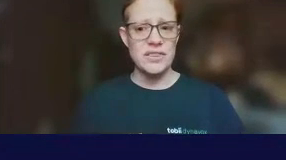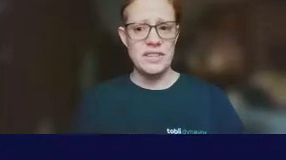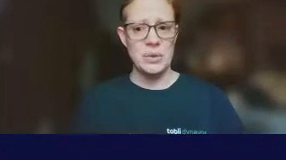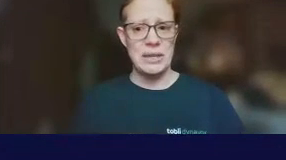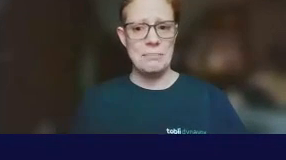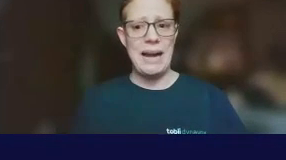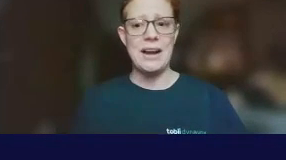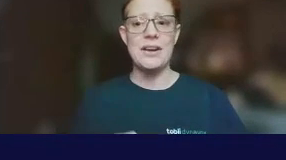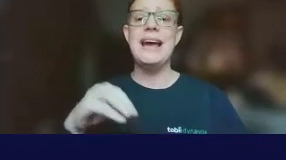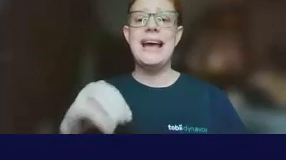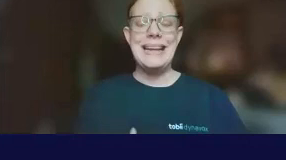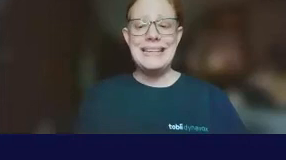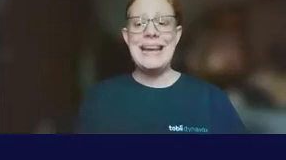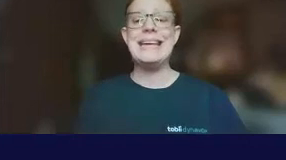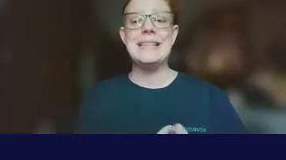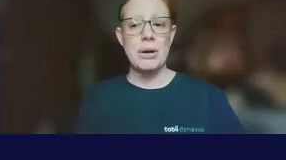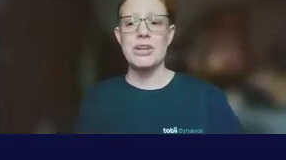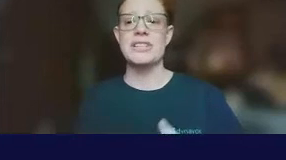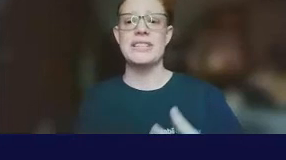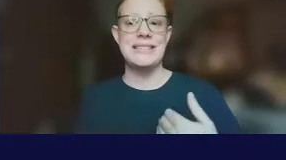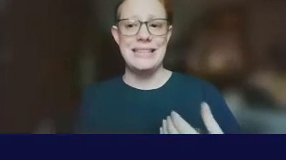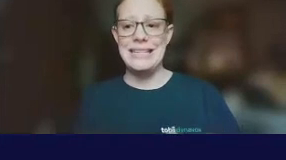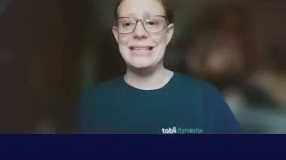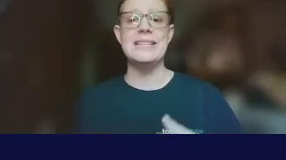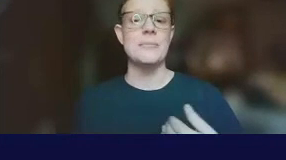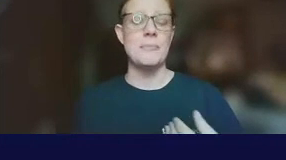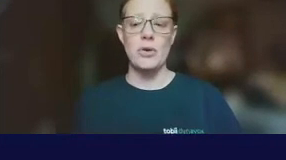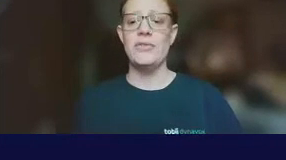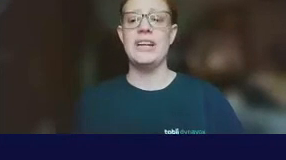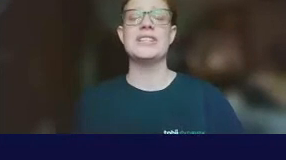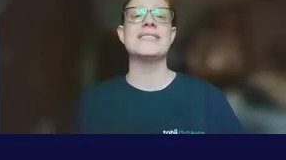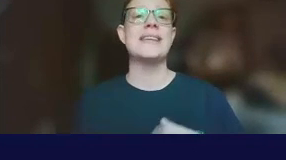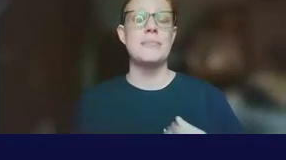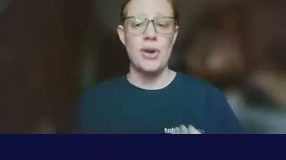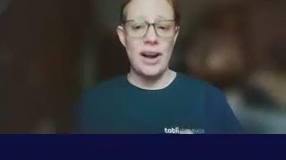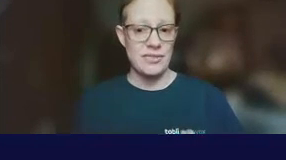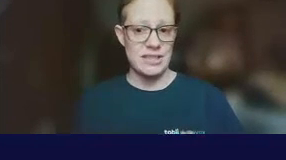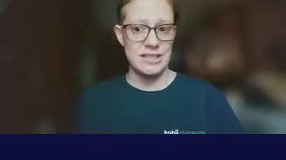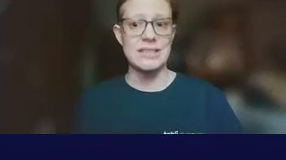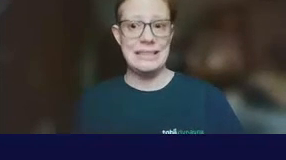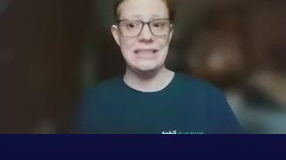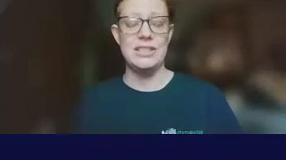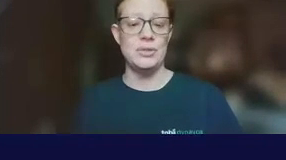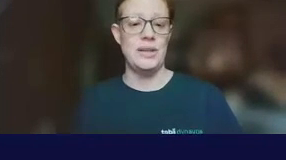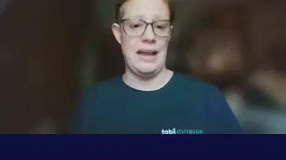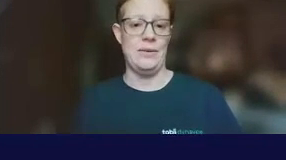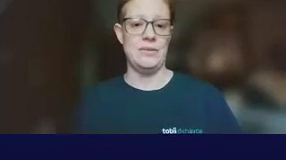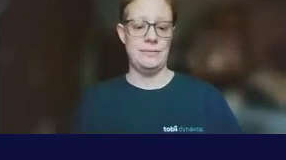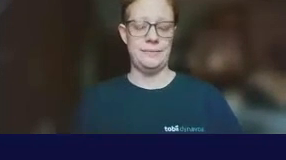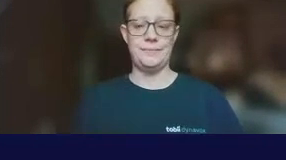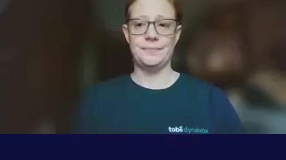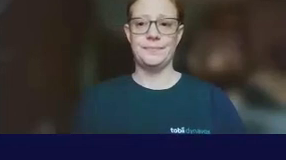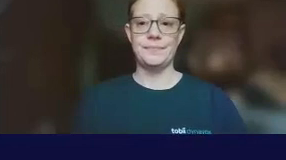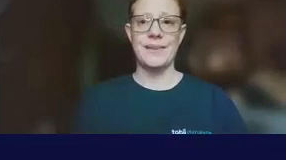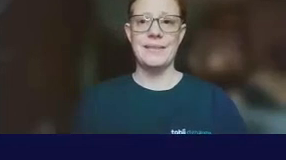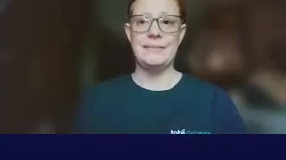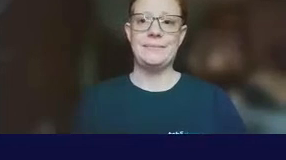teacher of the visually impaired, and taking the person's needs, motivations, and preferences into account.